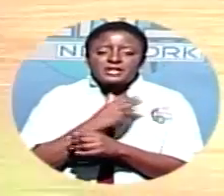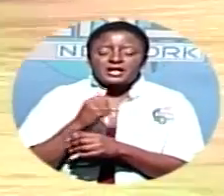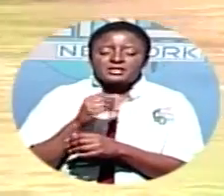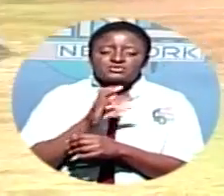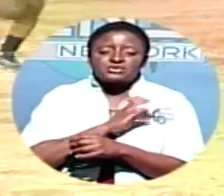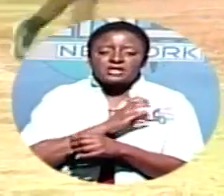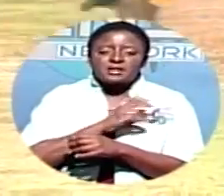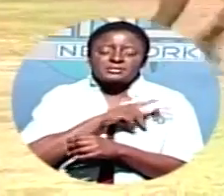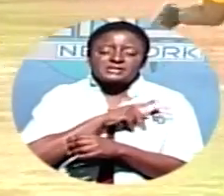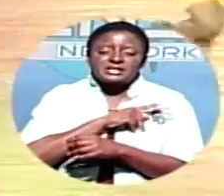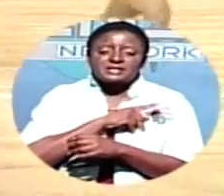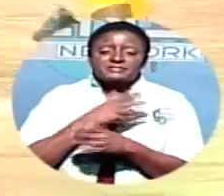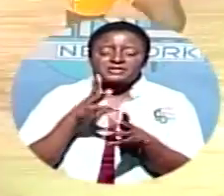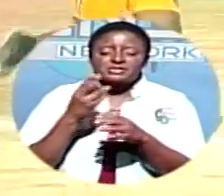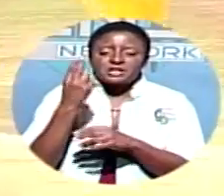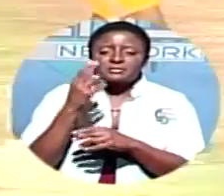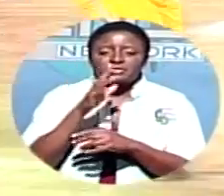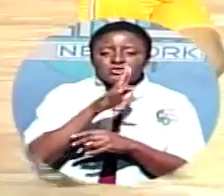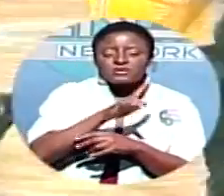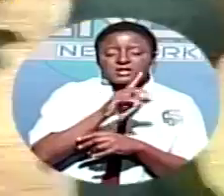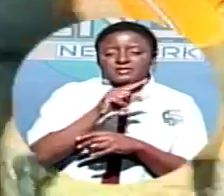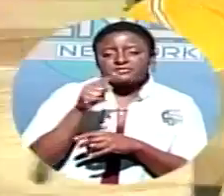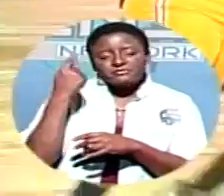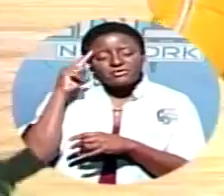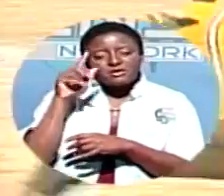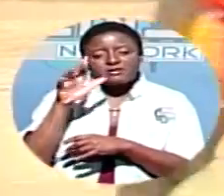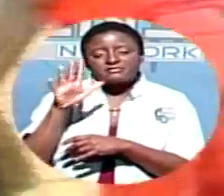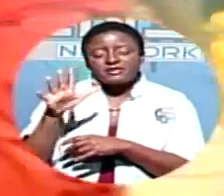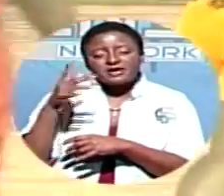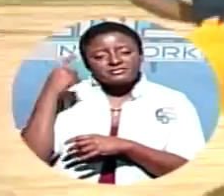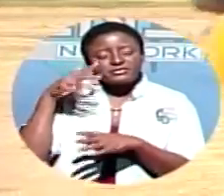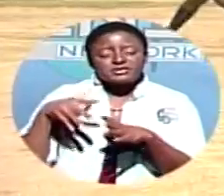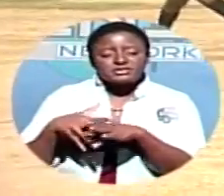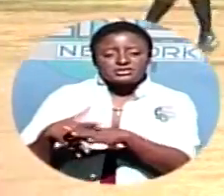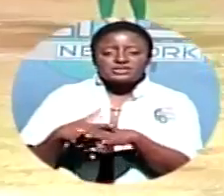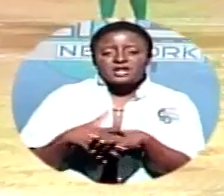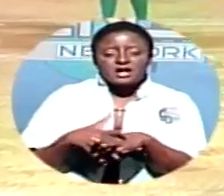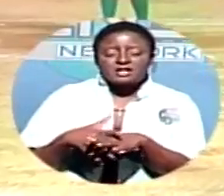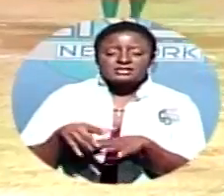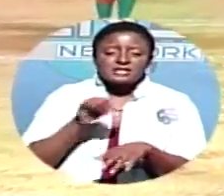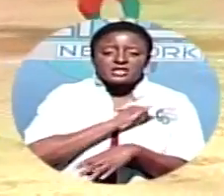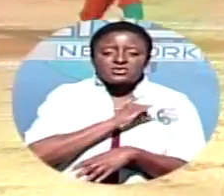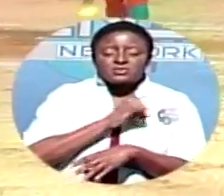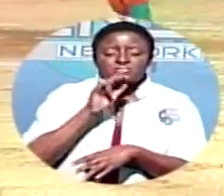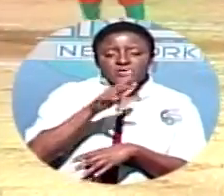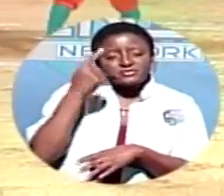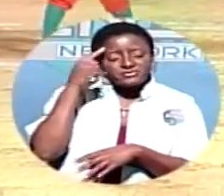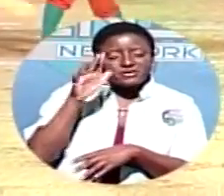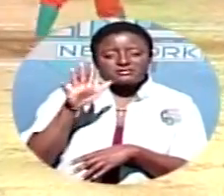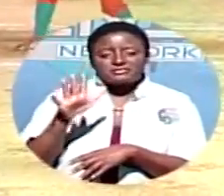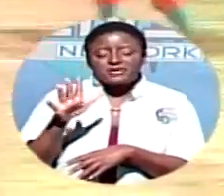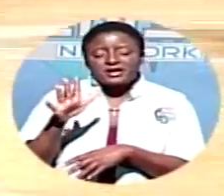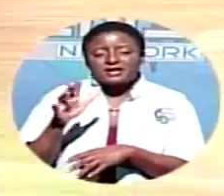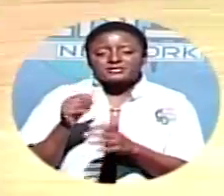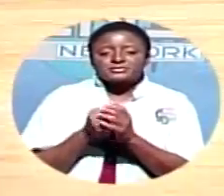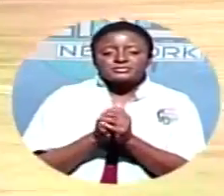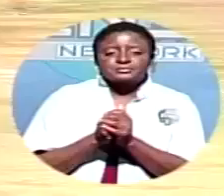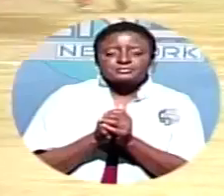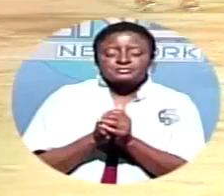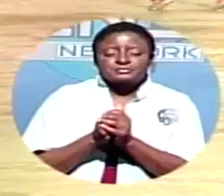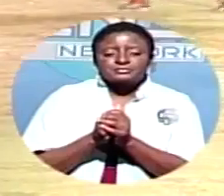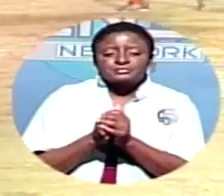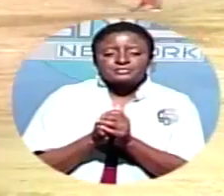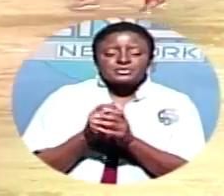Perseni, they finished up 3-for-5 for the Sharks. Kenyoka Ingram, she was 3-for-5 with an in-the-park home run and 3 runs batted in.